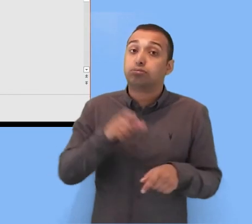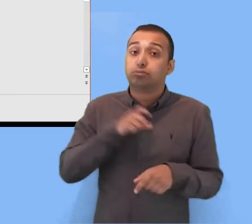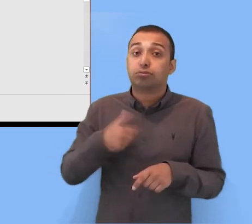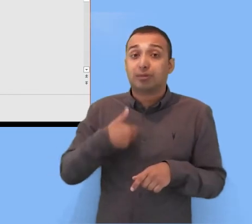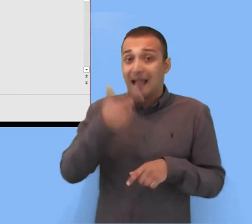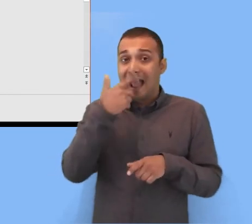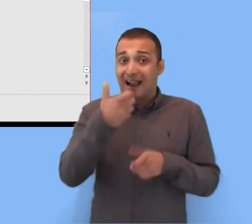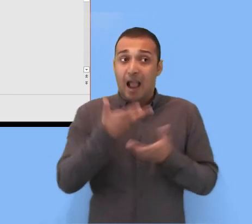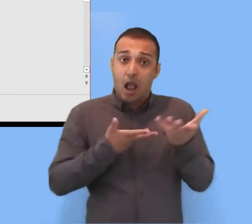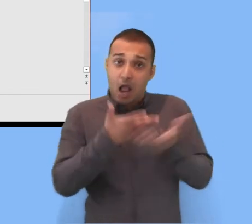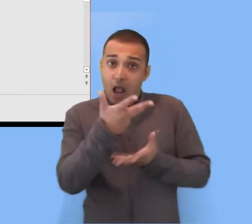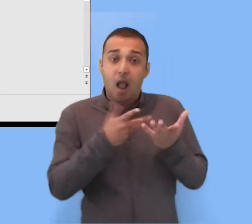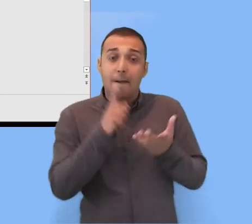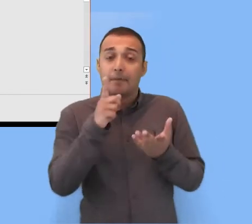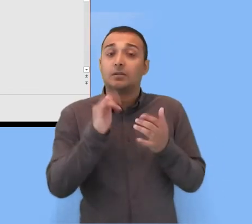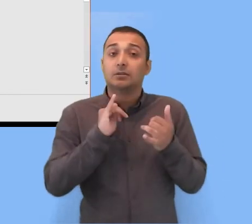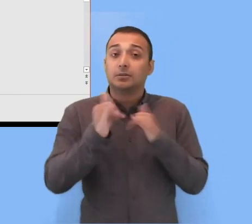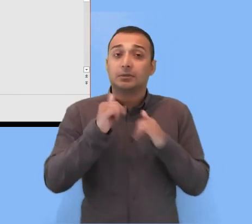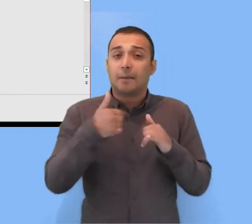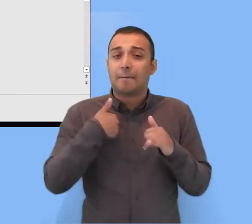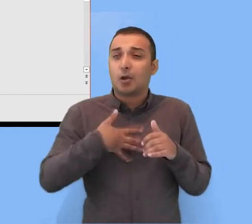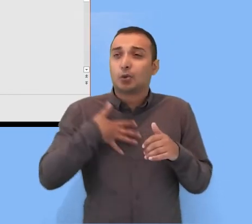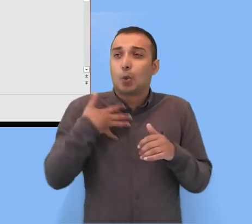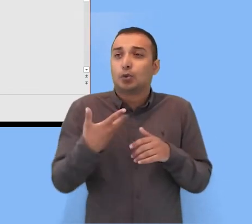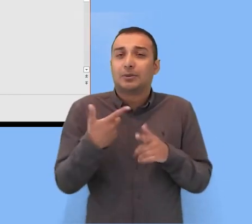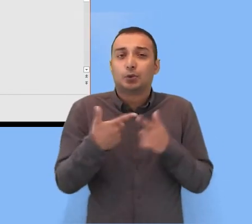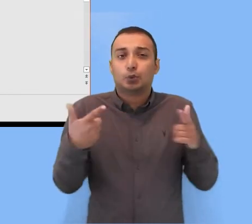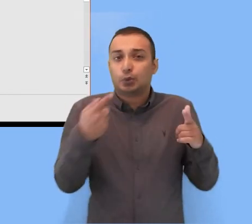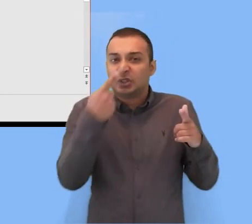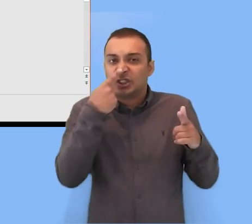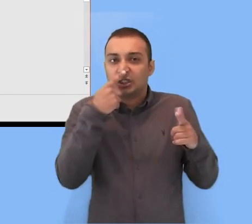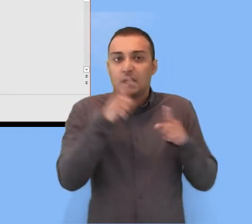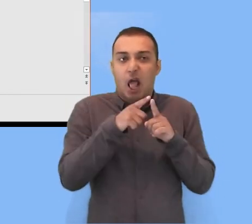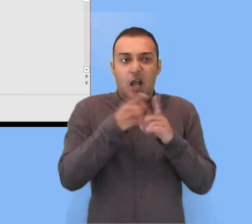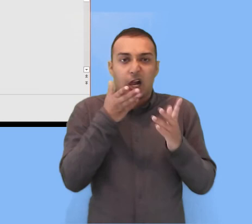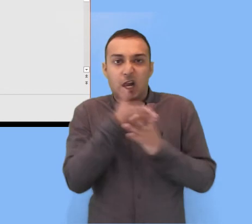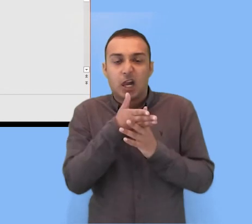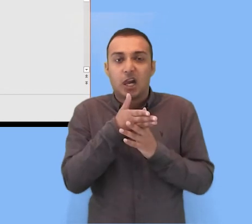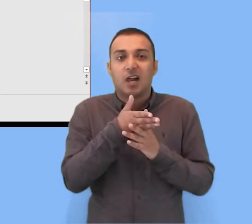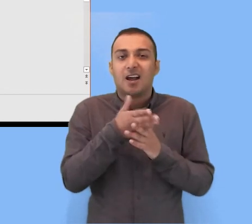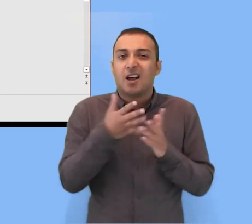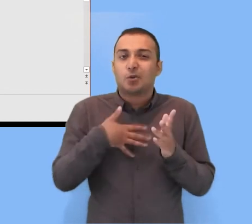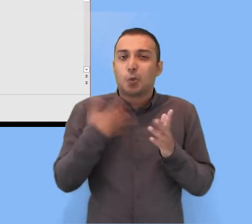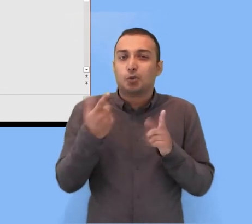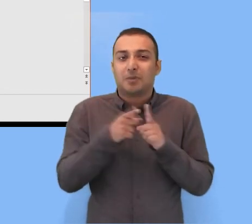I think, leave it. I don't want to pester them and be that busybody mum.